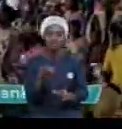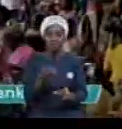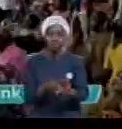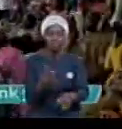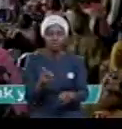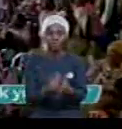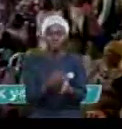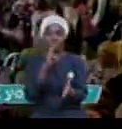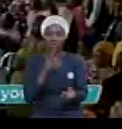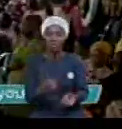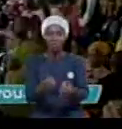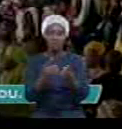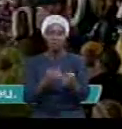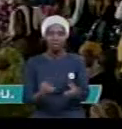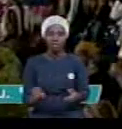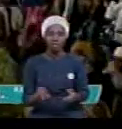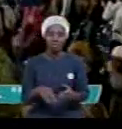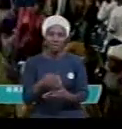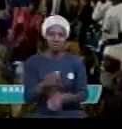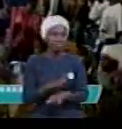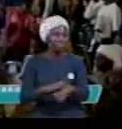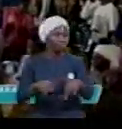Don't run away like that.